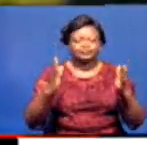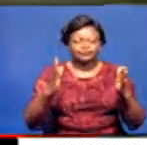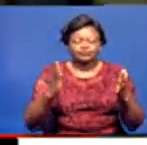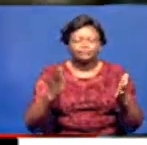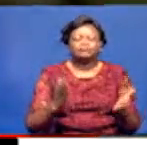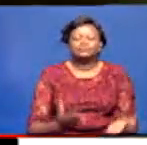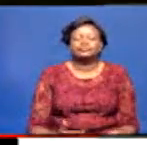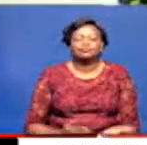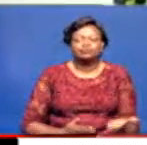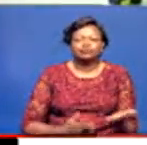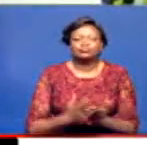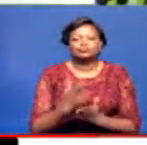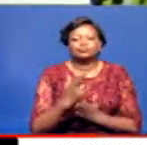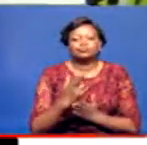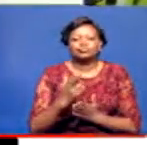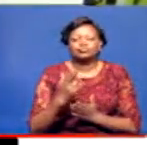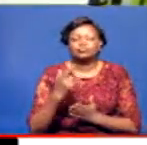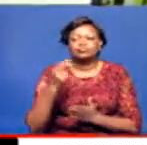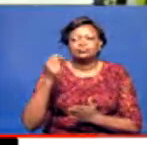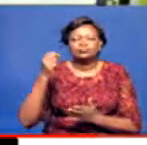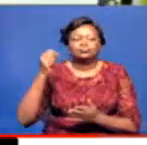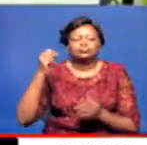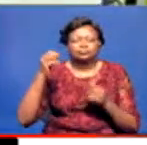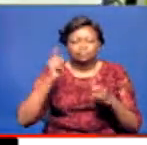9th general election.